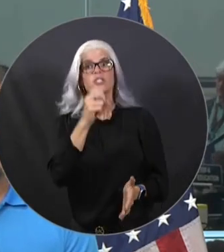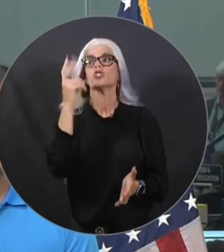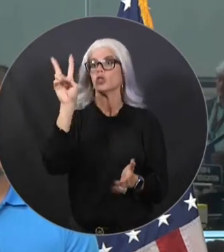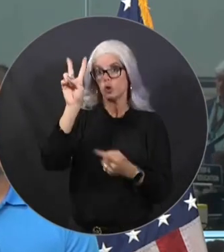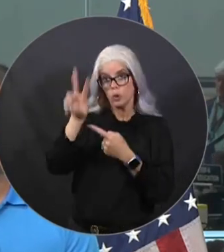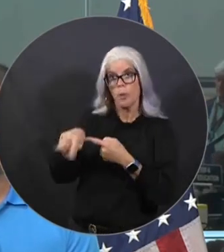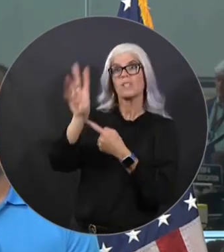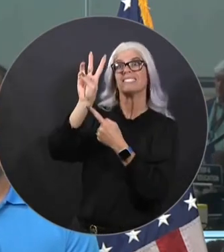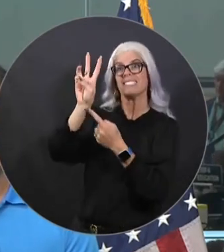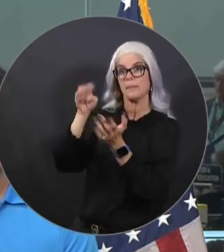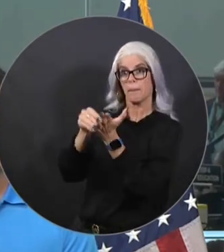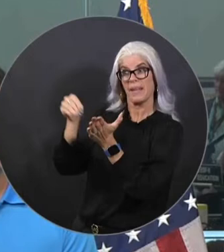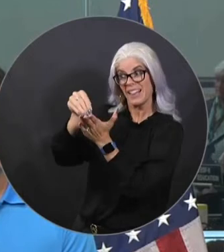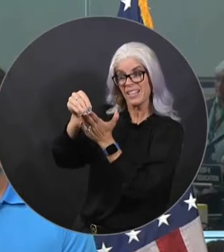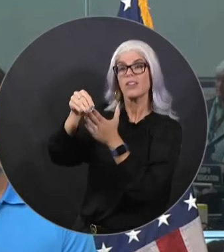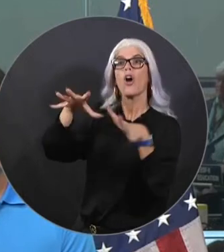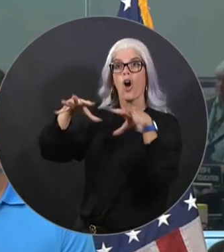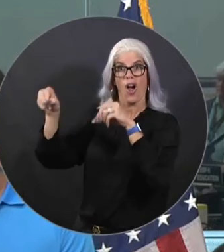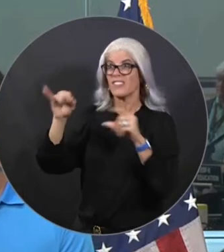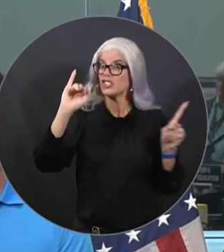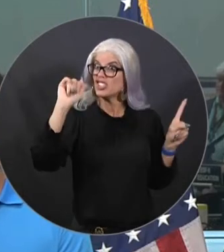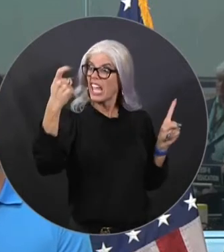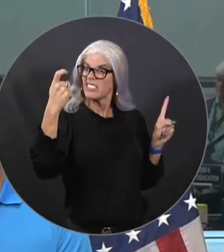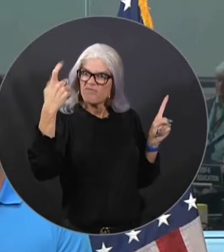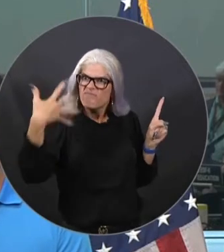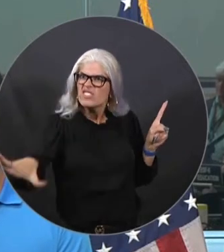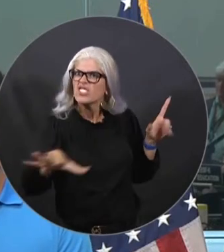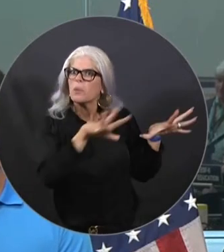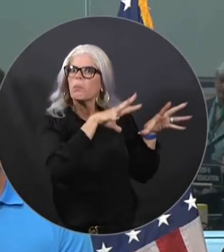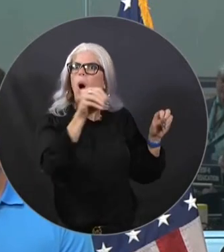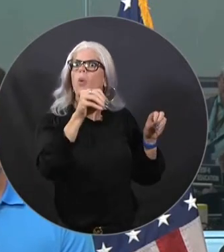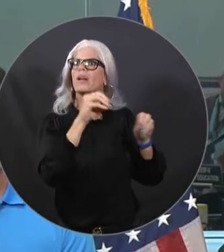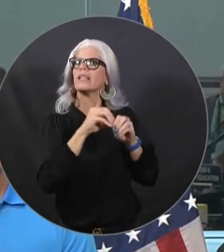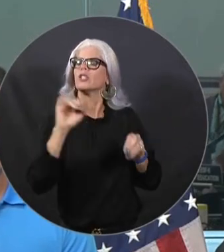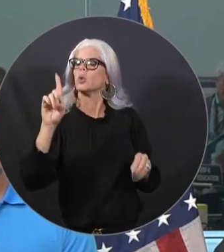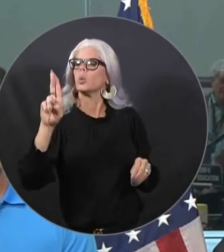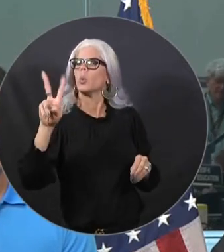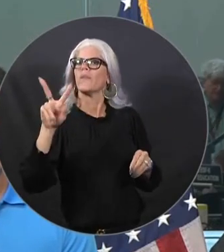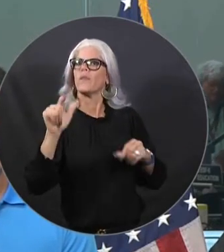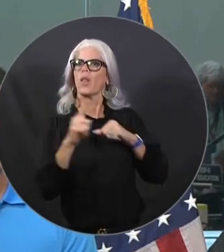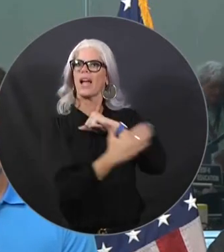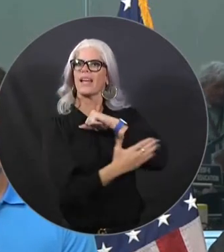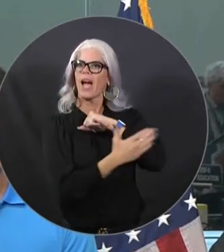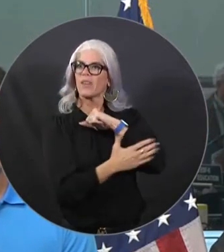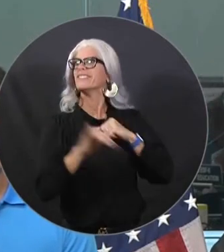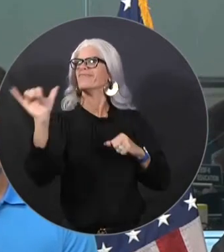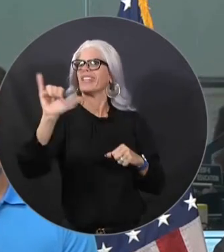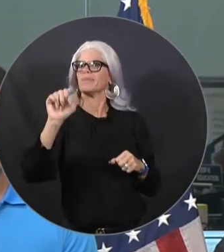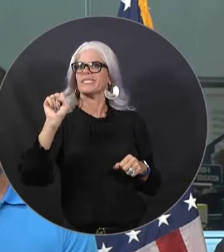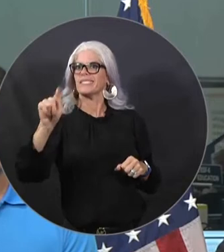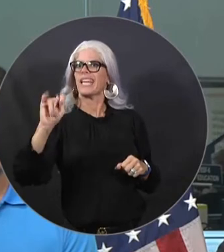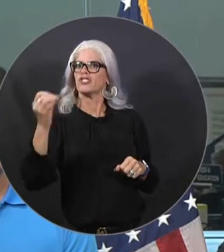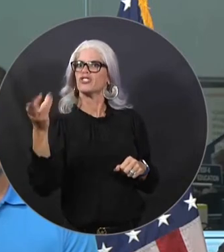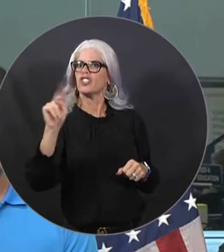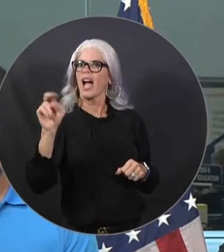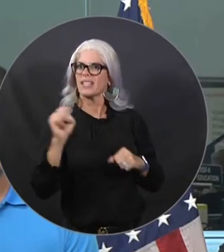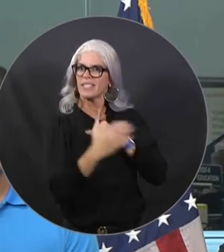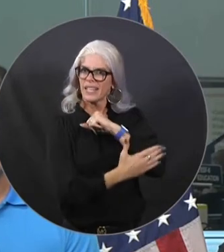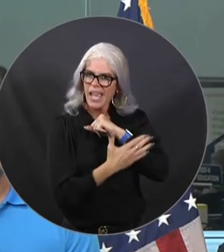been hit. We have power outages in Duval County, St. John's County, Nassau County, Baker County. So those are going to offset